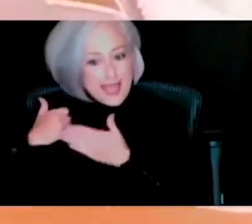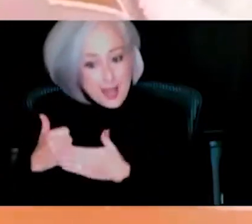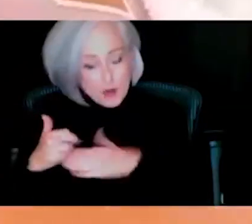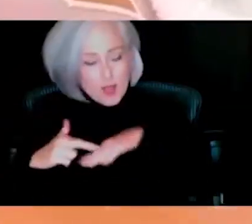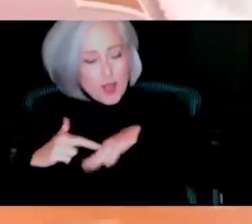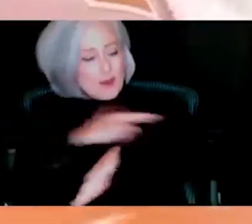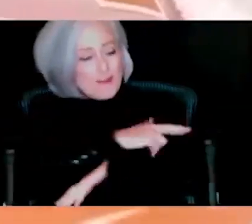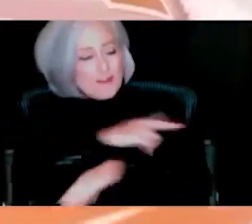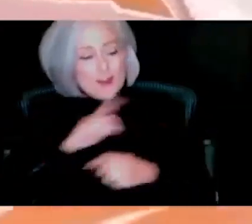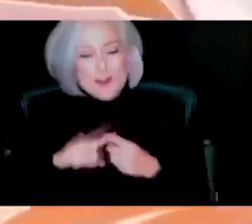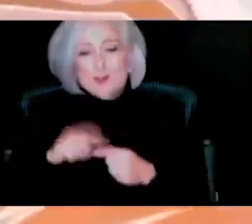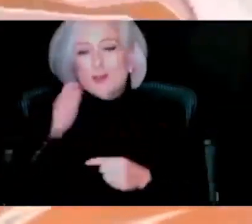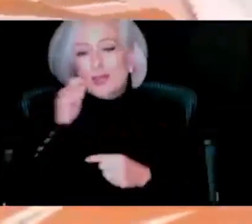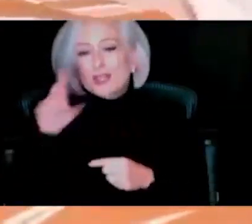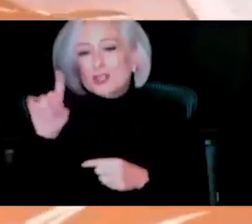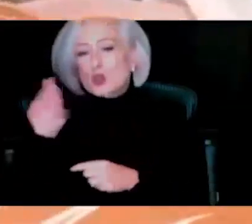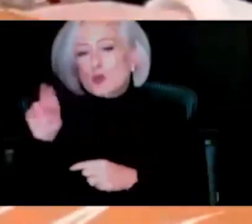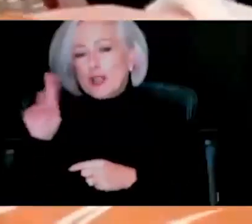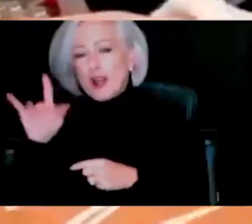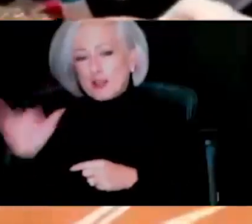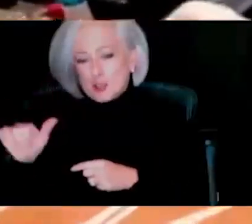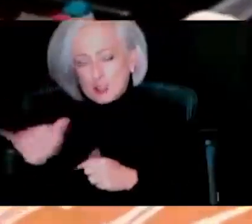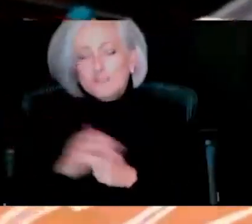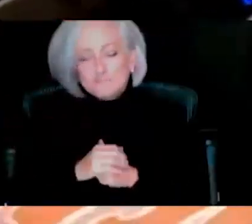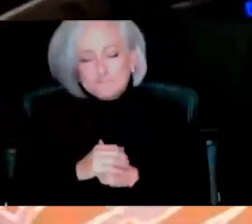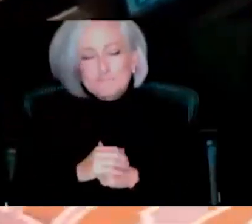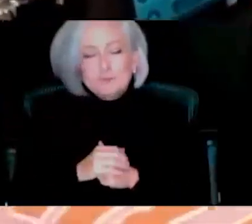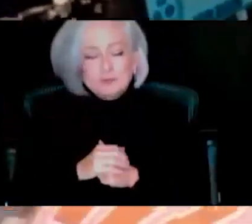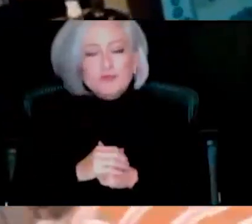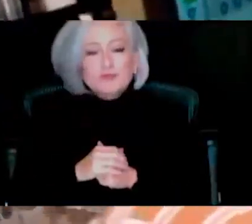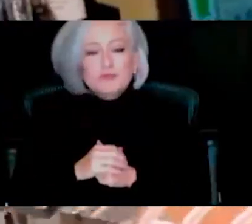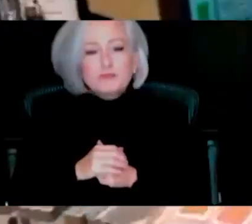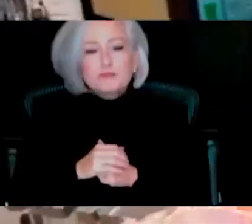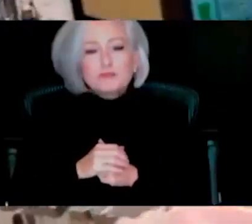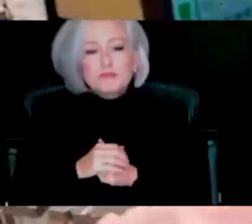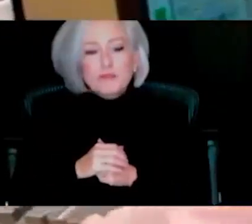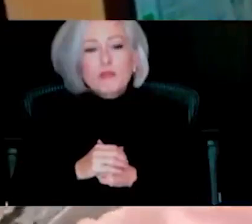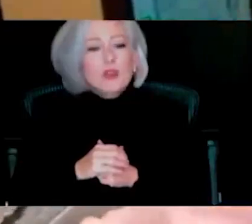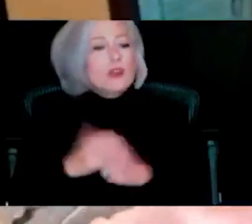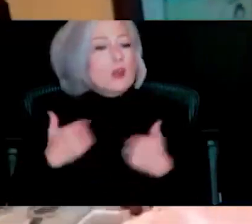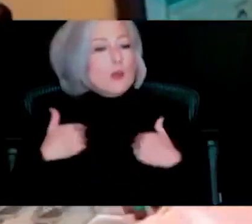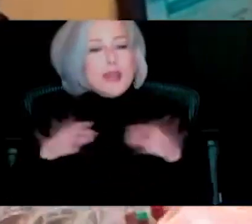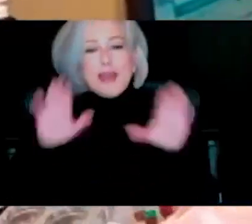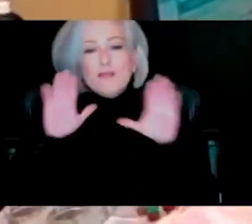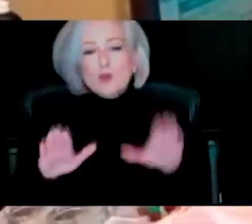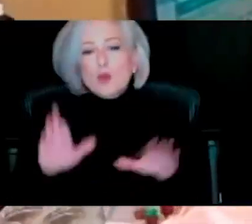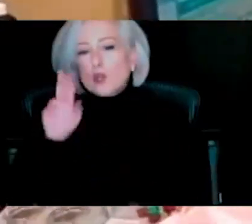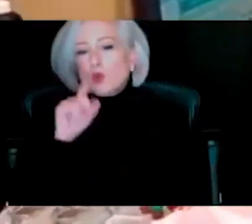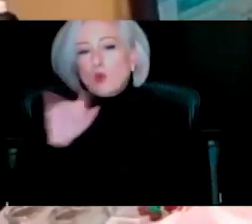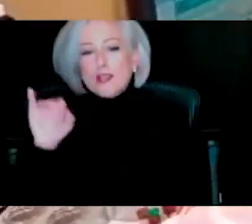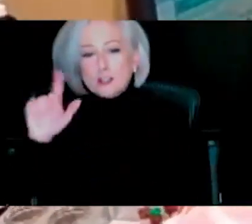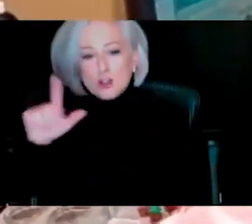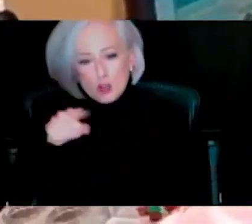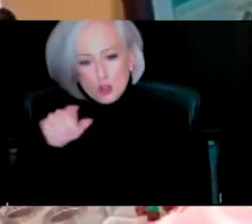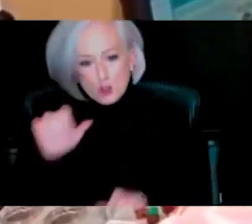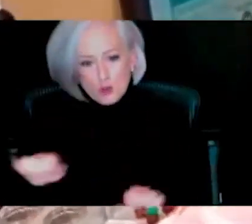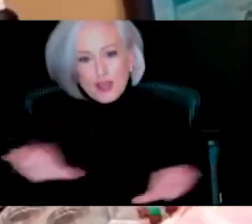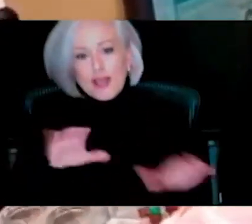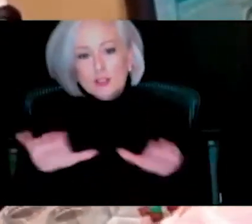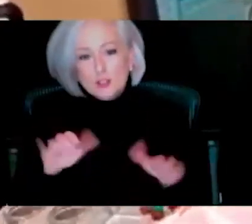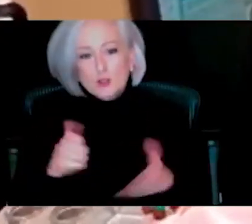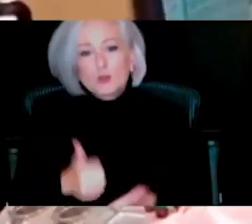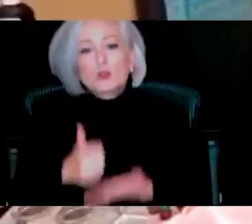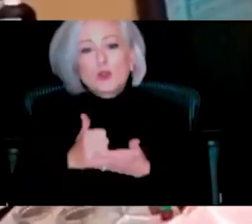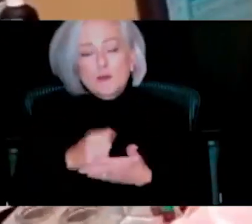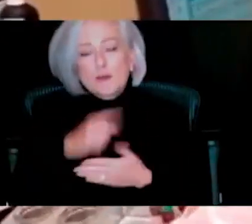to you guys. They're in dermatology. There's great retinols that you most definitely can do as well, help dry up that acne, which